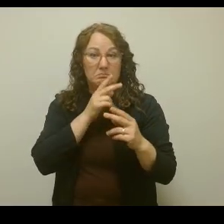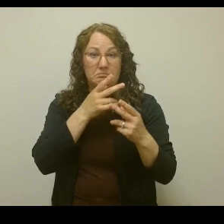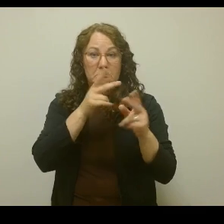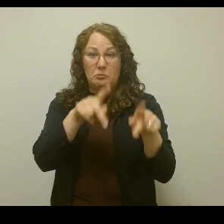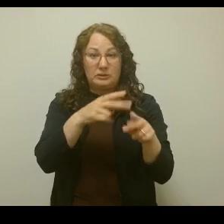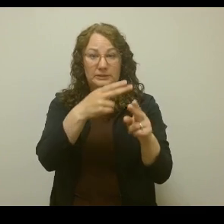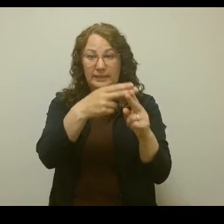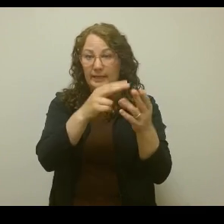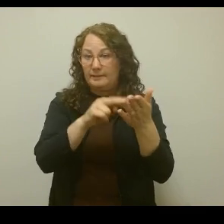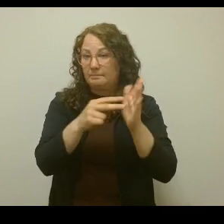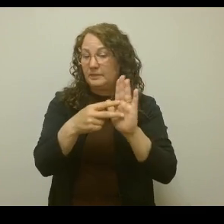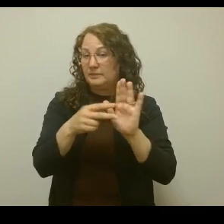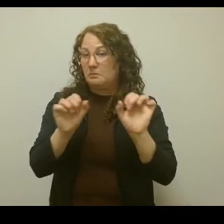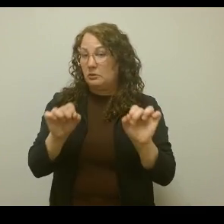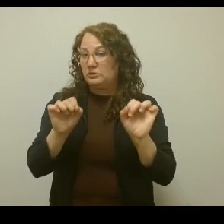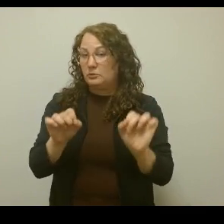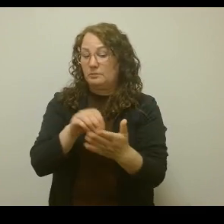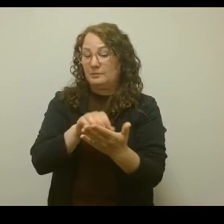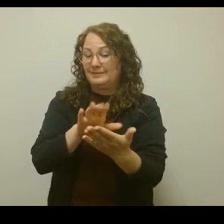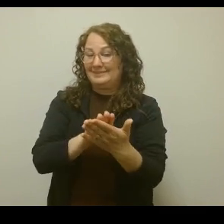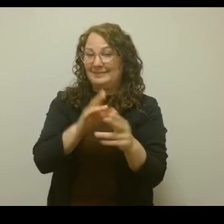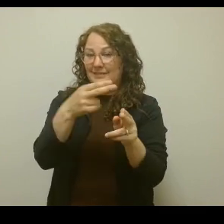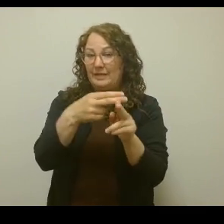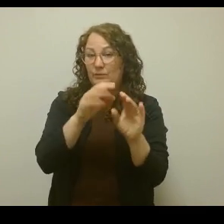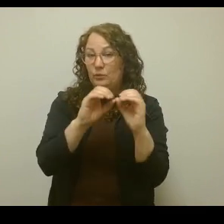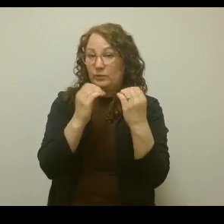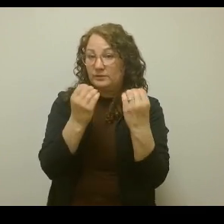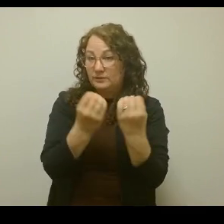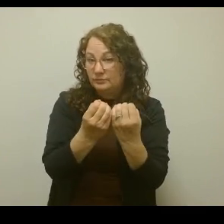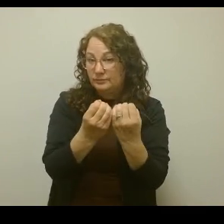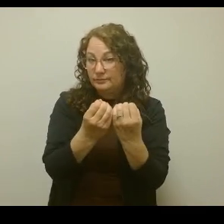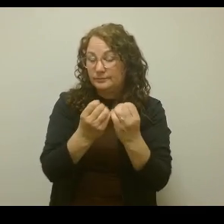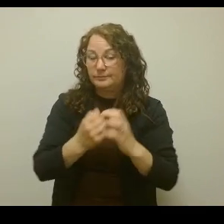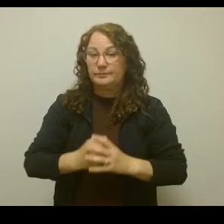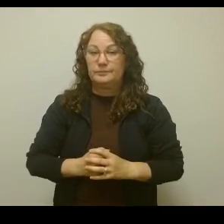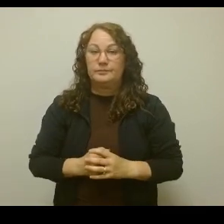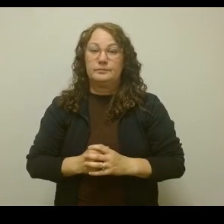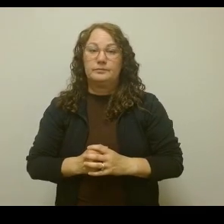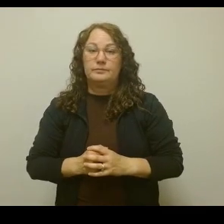name, it could be the name of an organization.